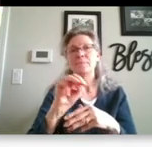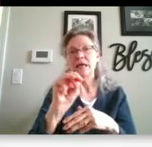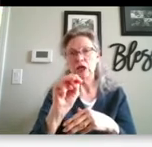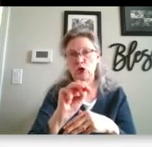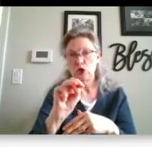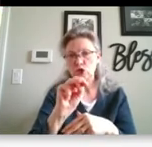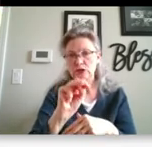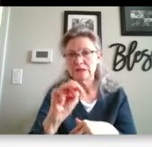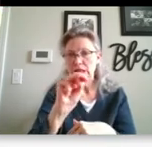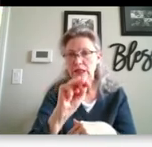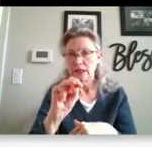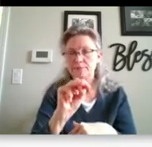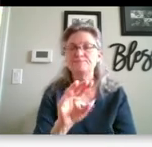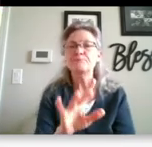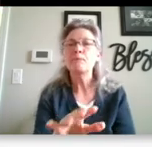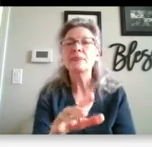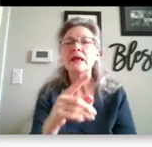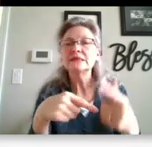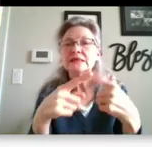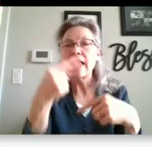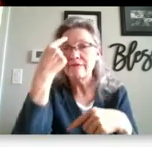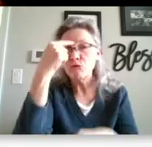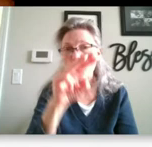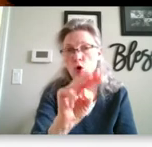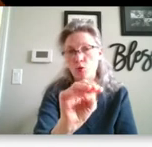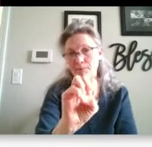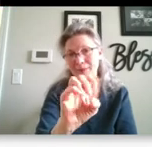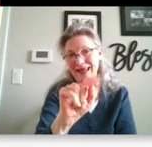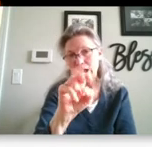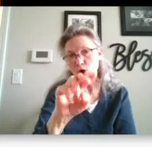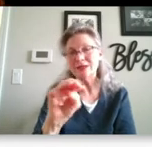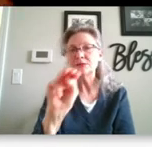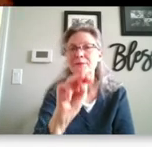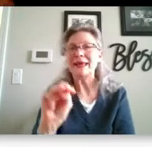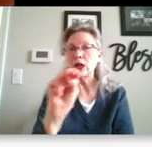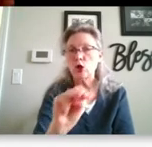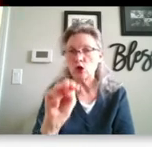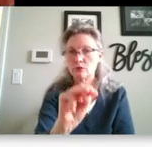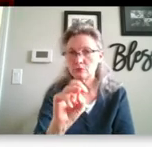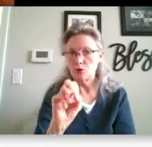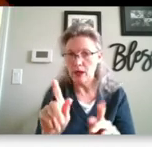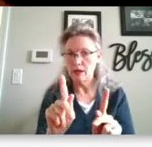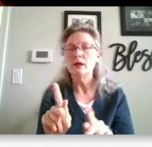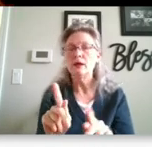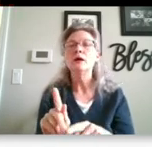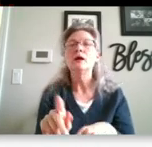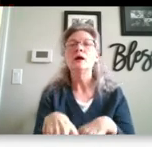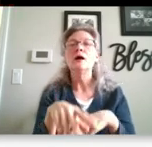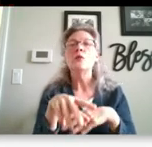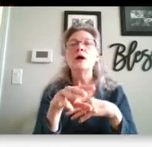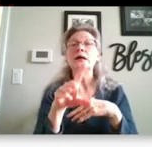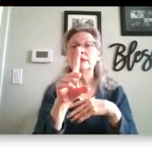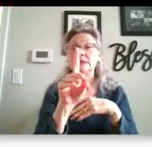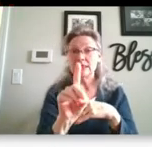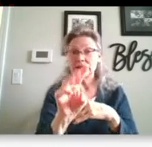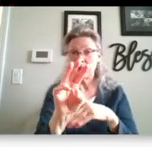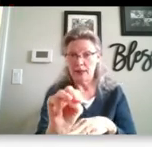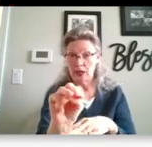If we want to work the opposite way, if we want to think, okay, well, how do meters and decimeters relate to each other? Well, a decimeter is